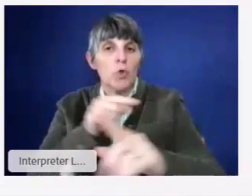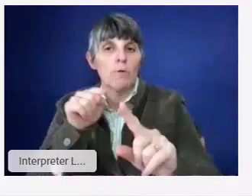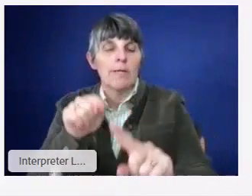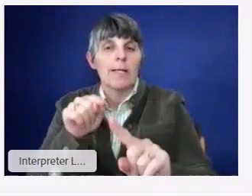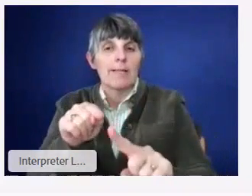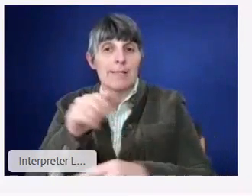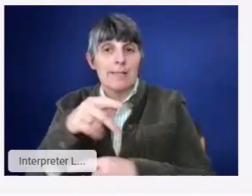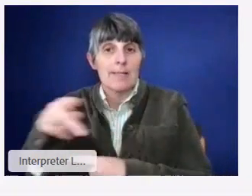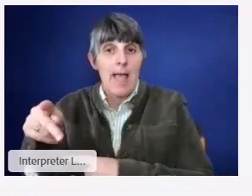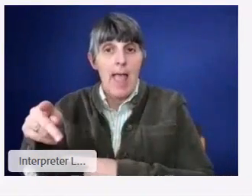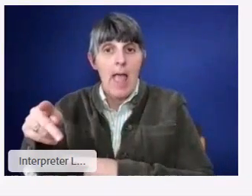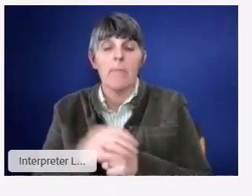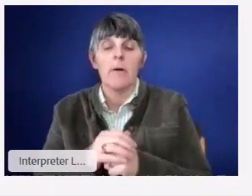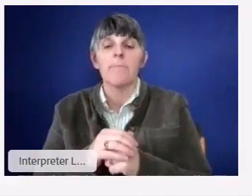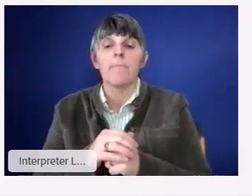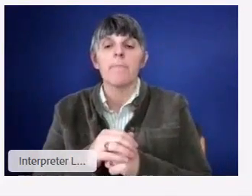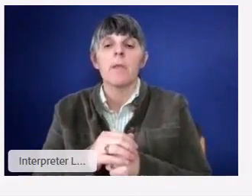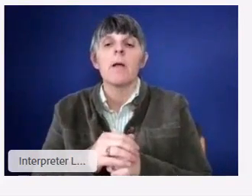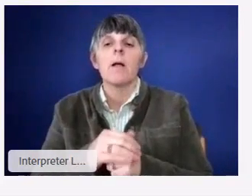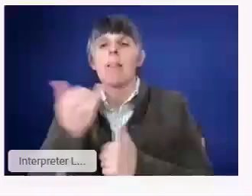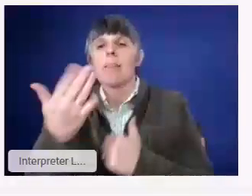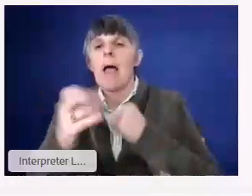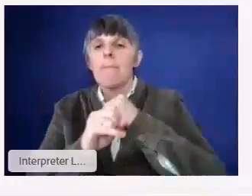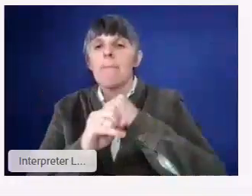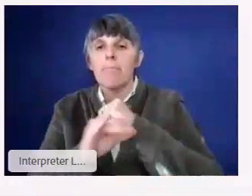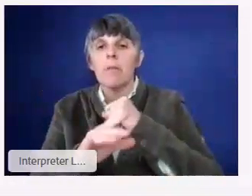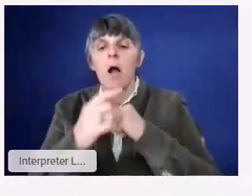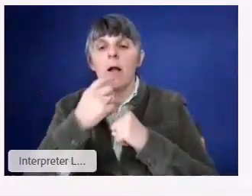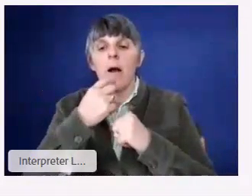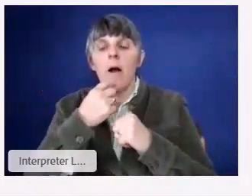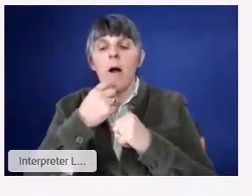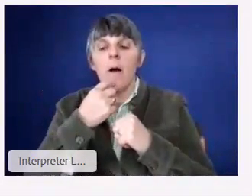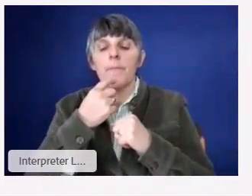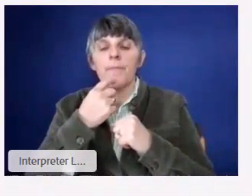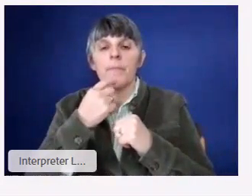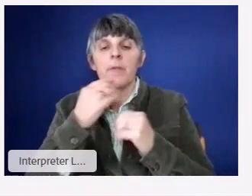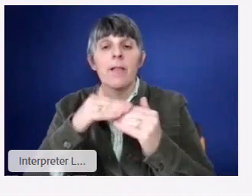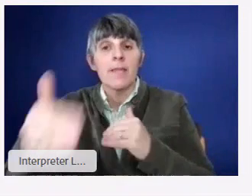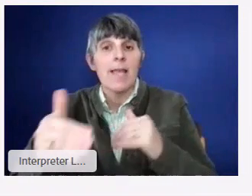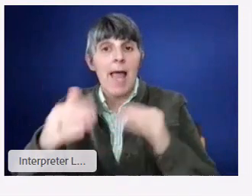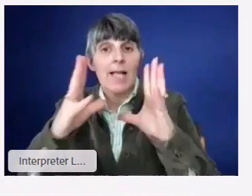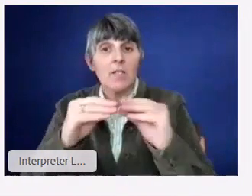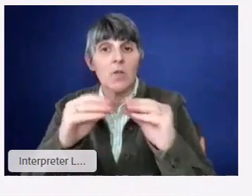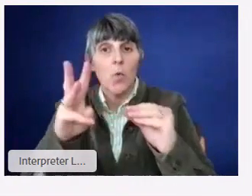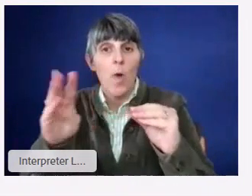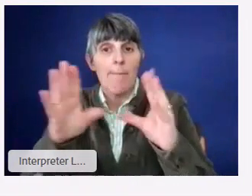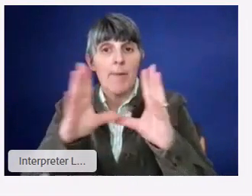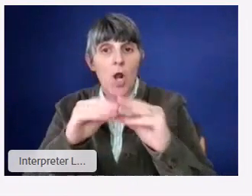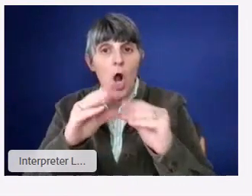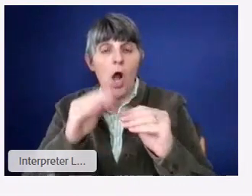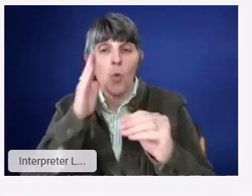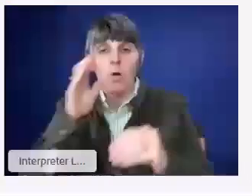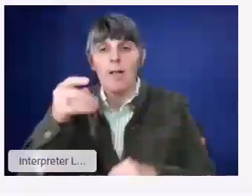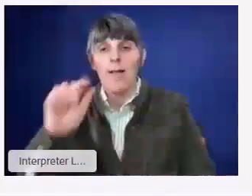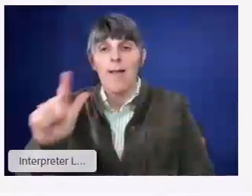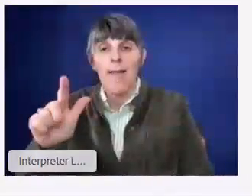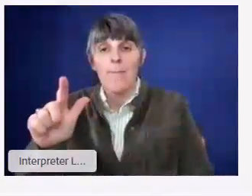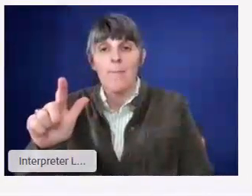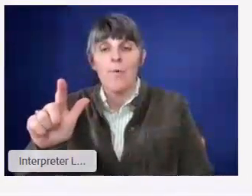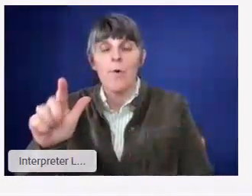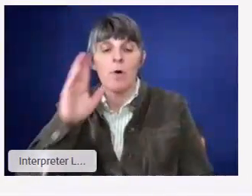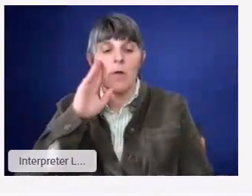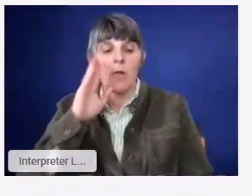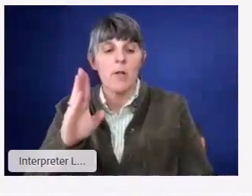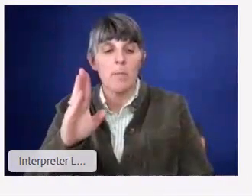app. Let me plug the next webinar we're going to give in April. It'll be